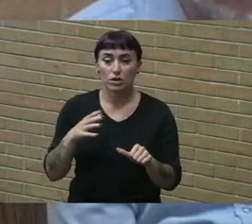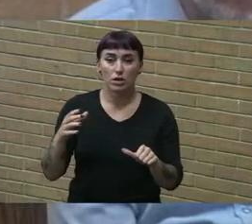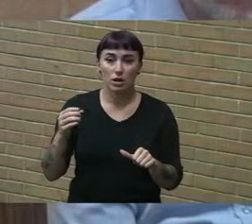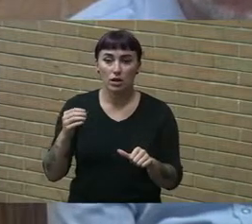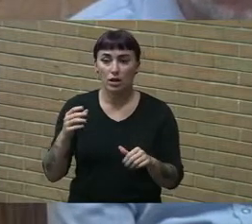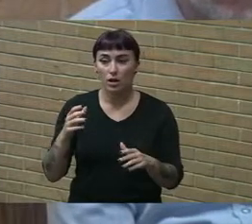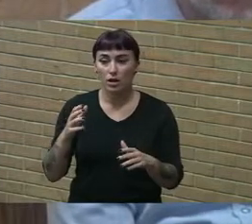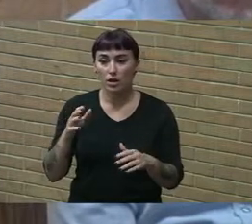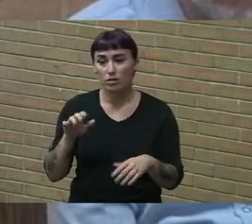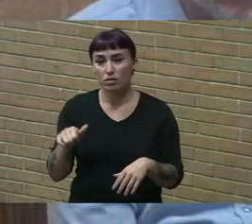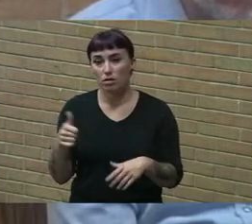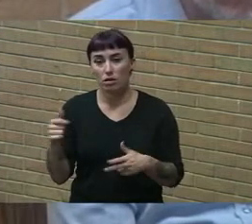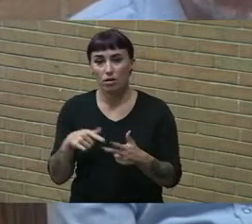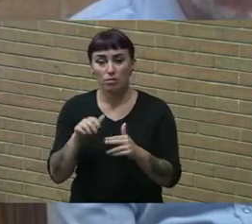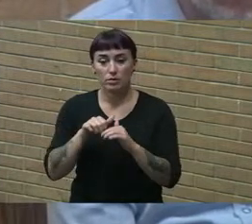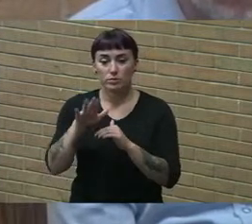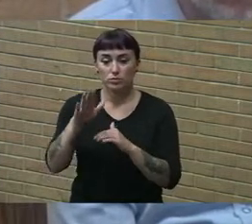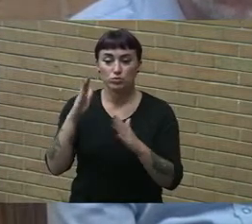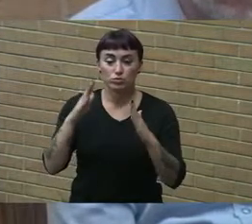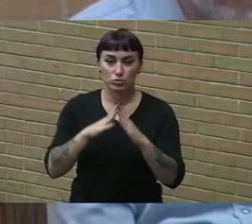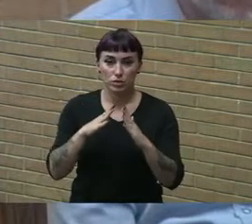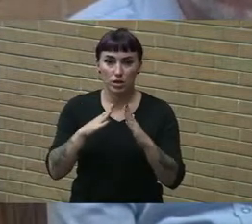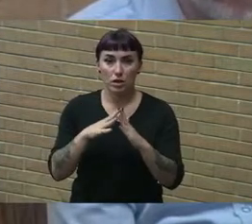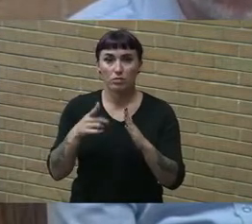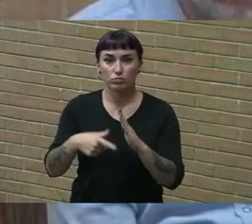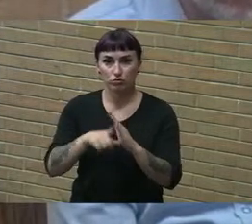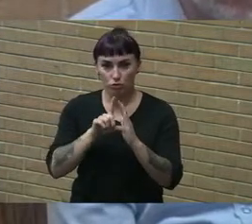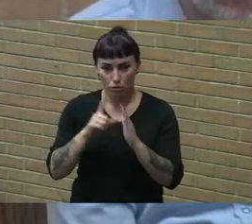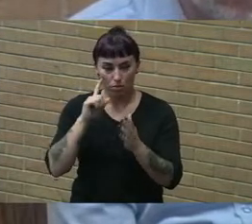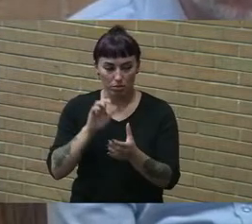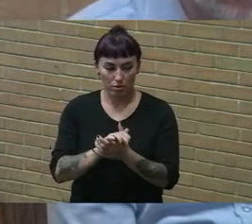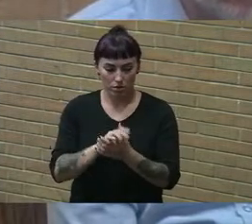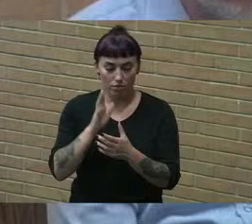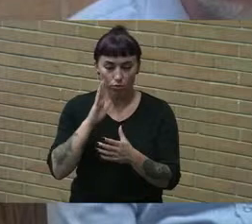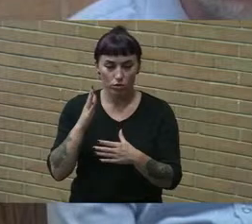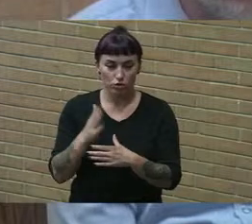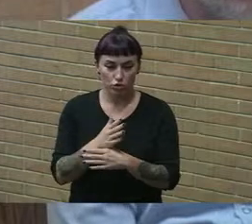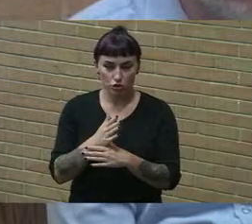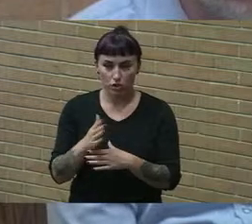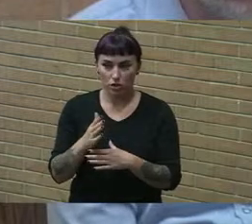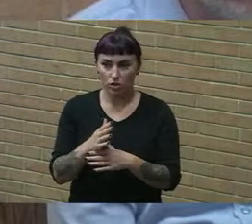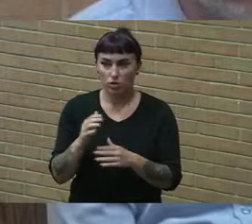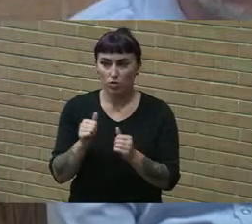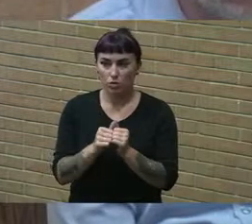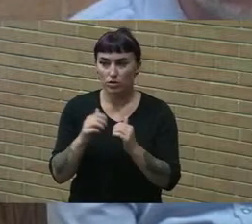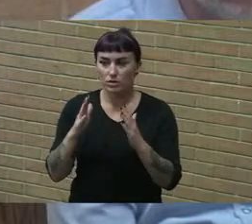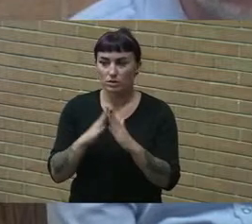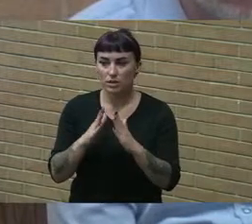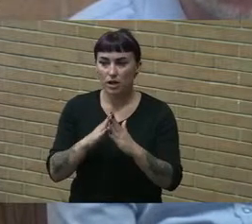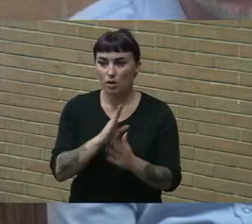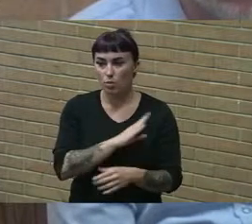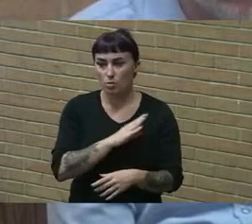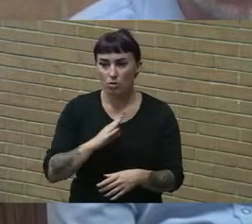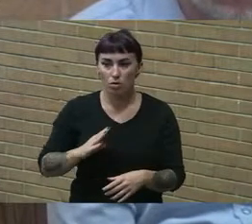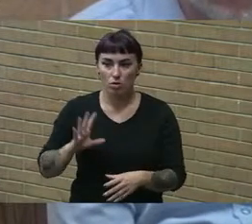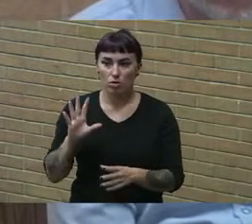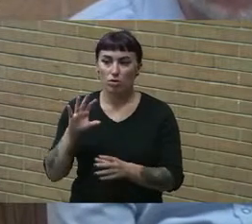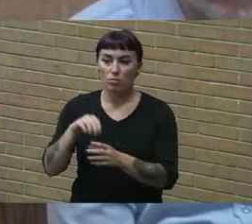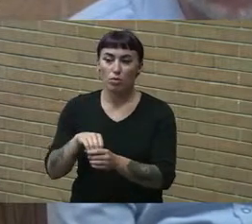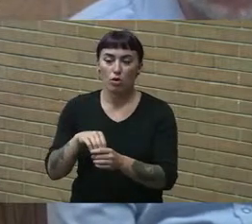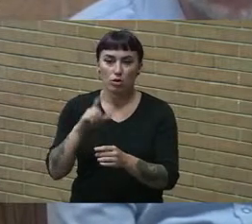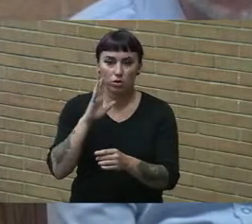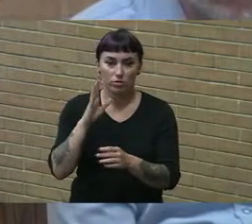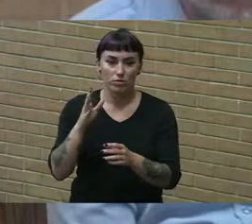been submitted to the town, have been reviewed. I believe that they've been shared with the town board as part of